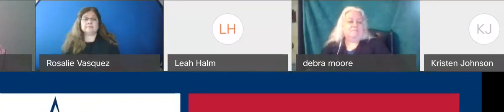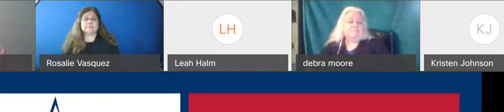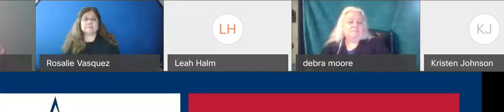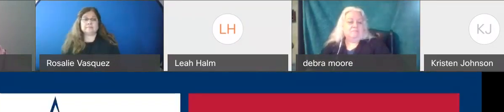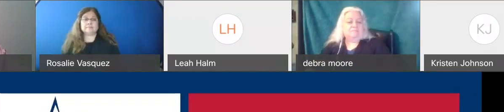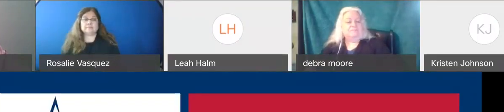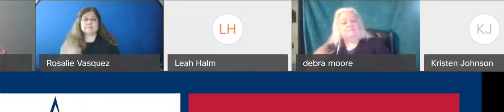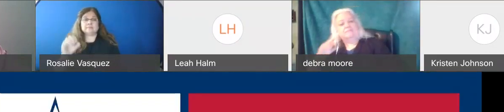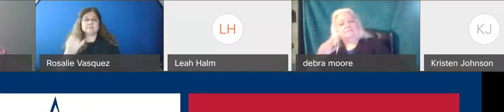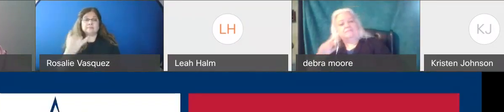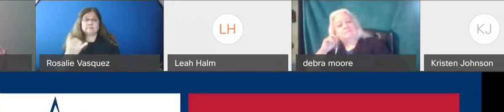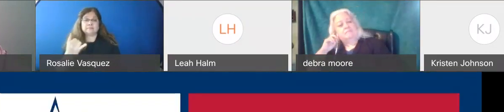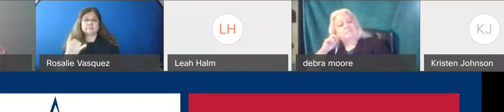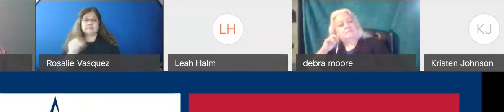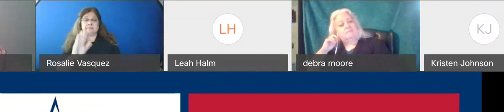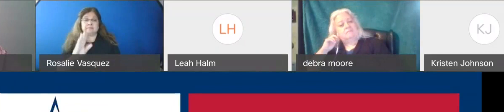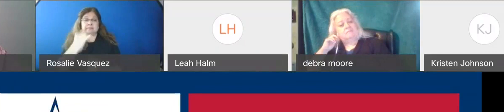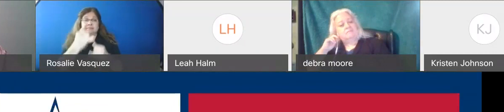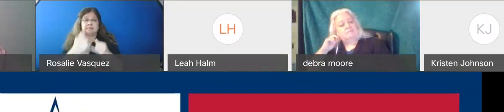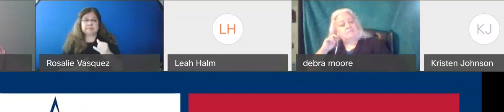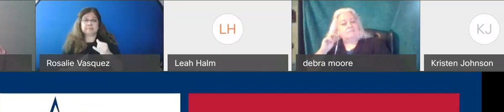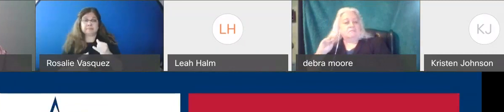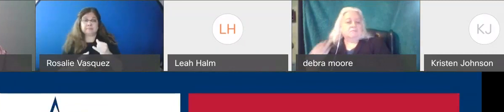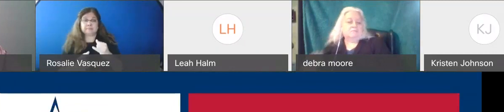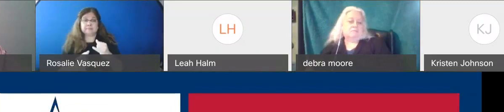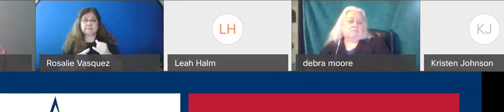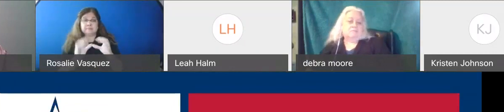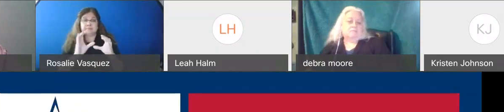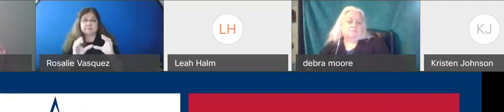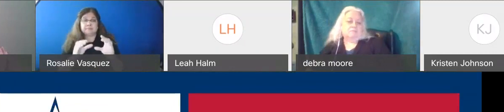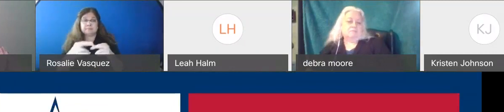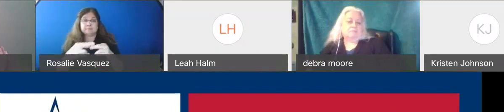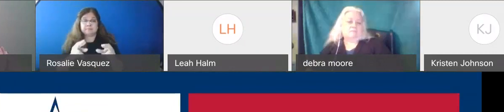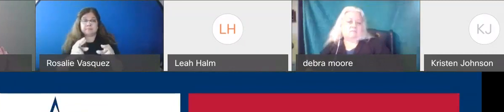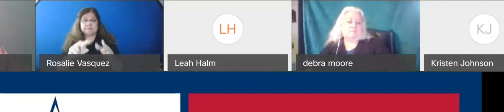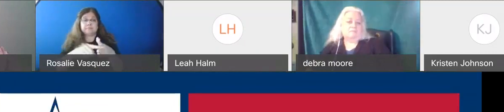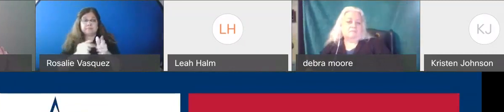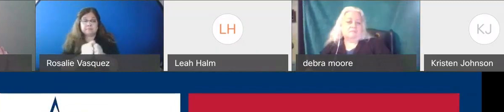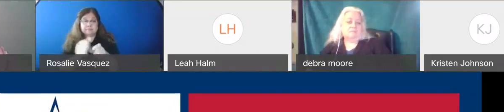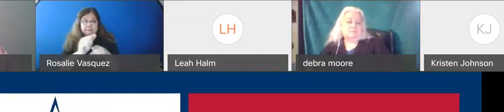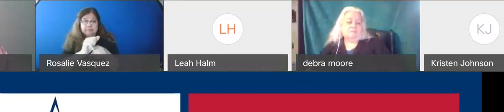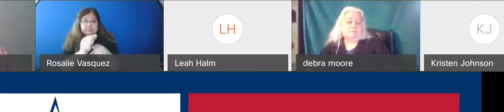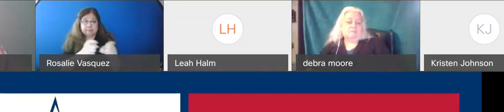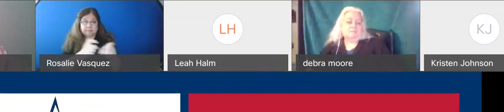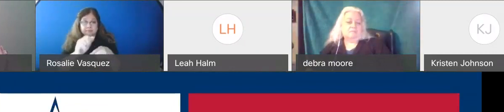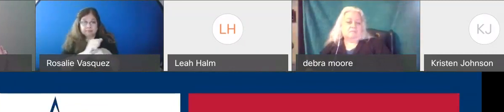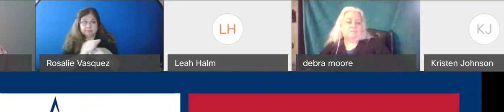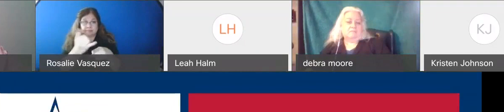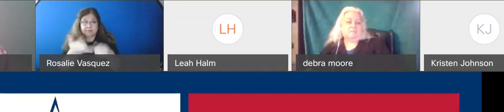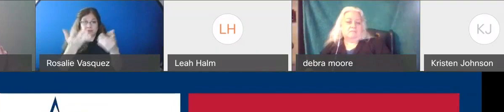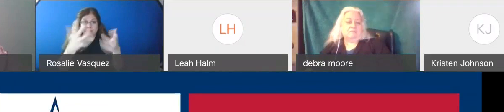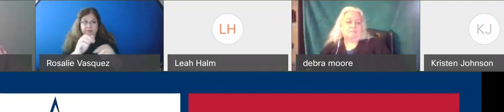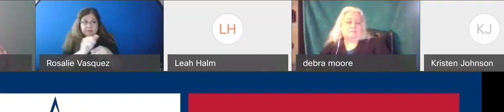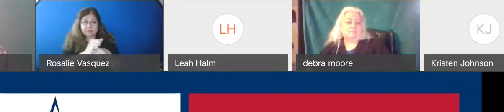So now comes your last task regarding risk management training. So now that you've completed the training, you will use the